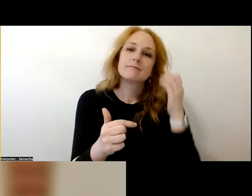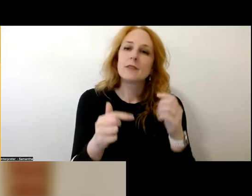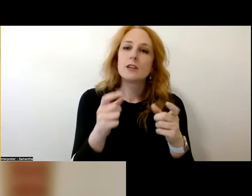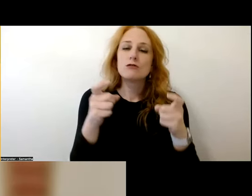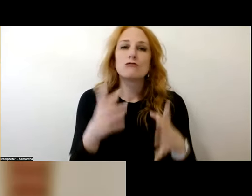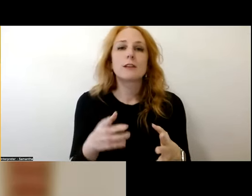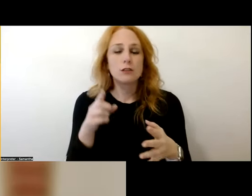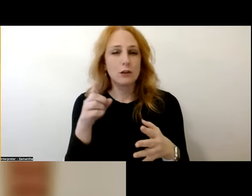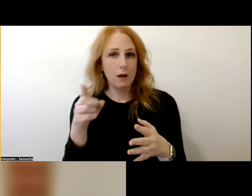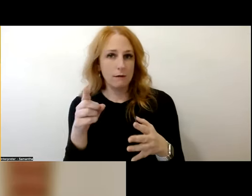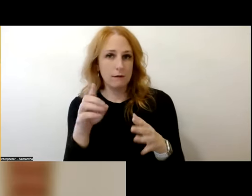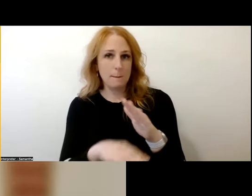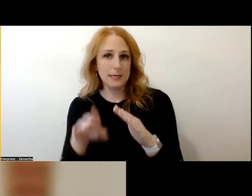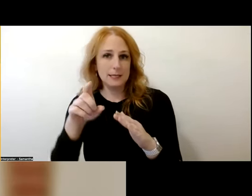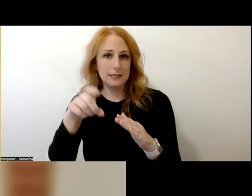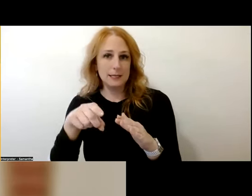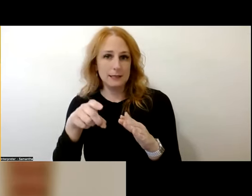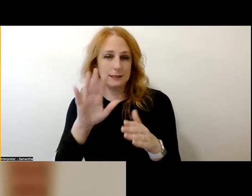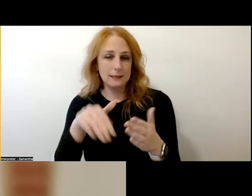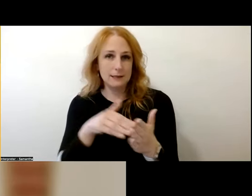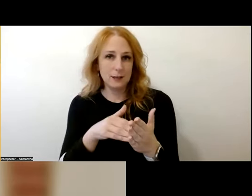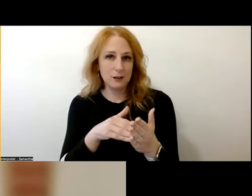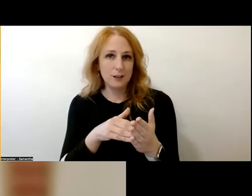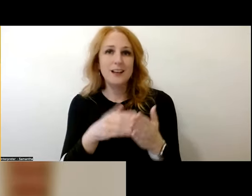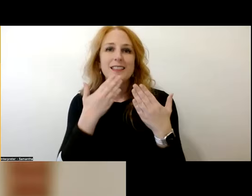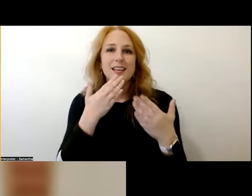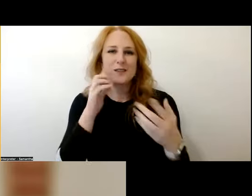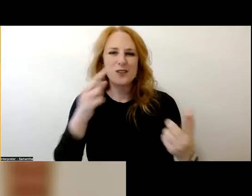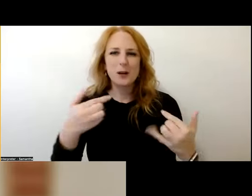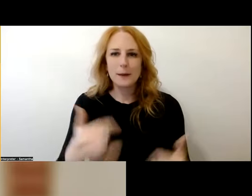Center and our moderator for today's conversation. Thank you all so much for being here.